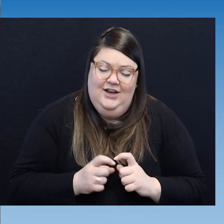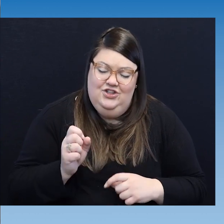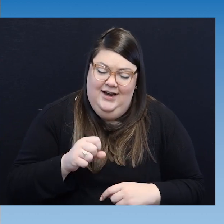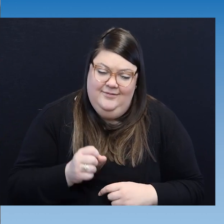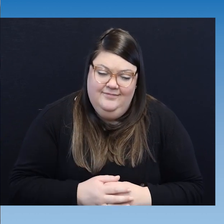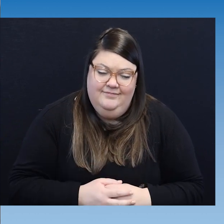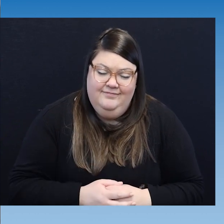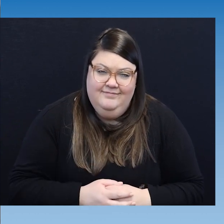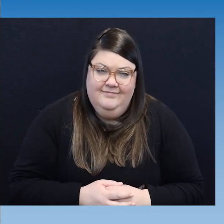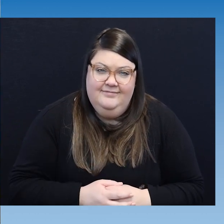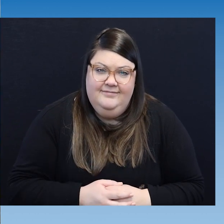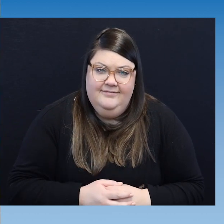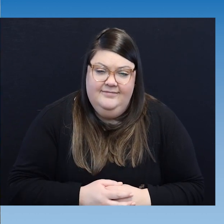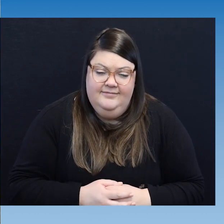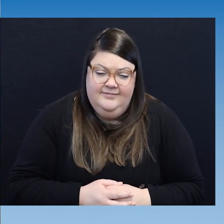changed.